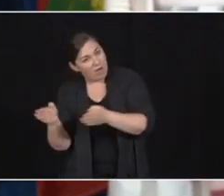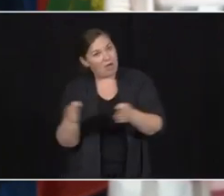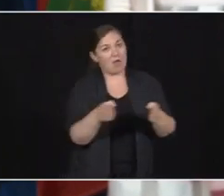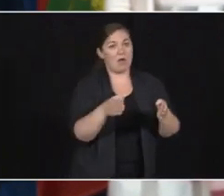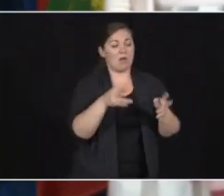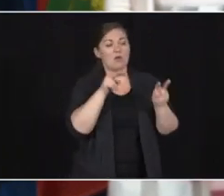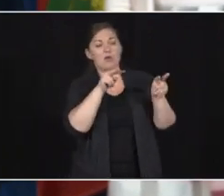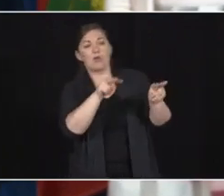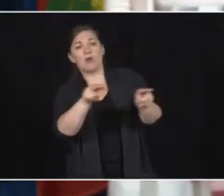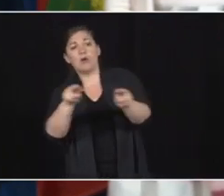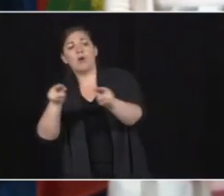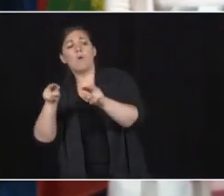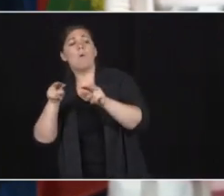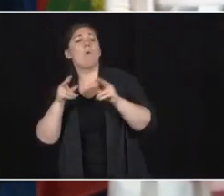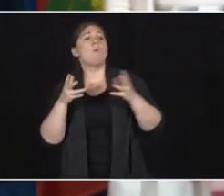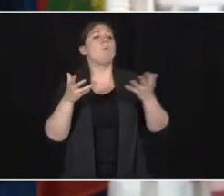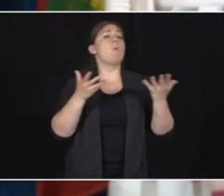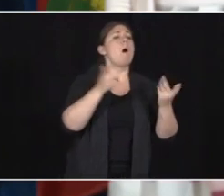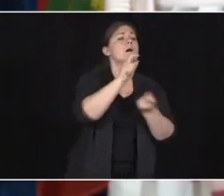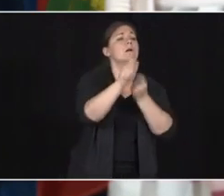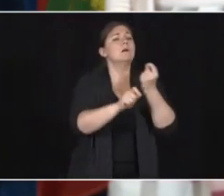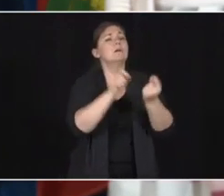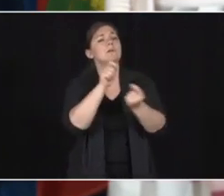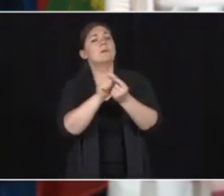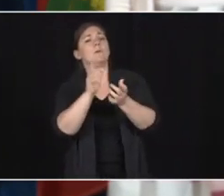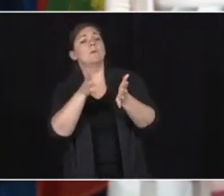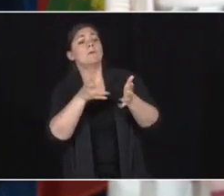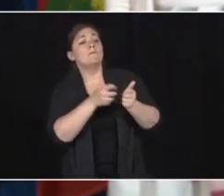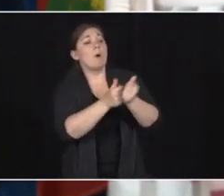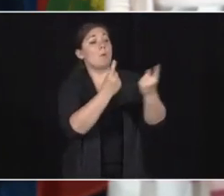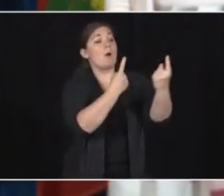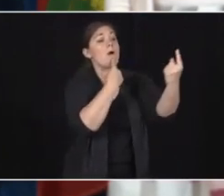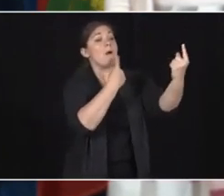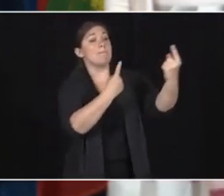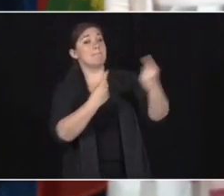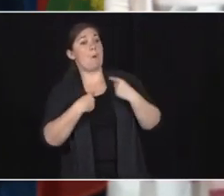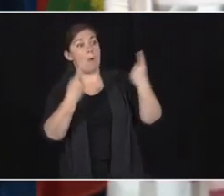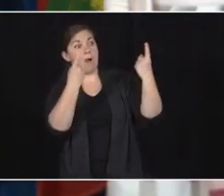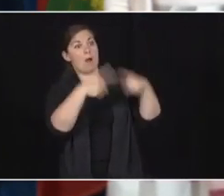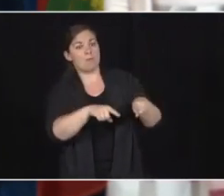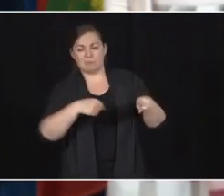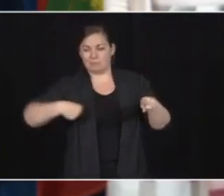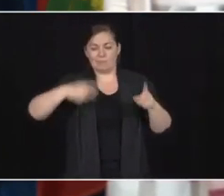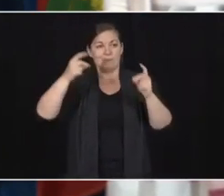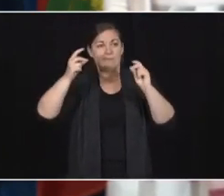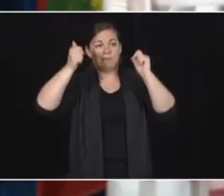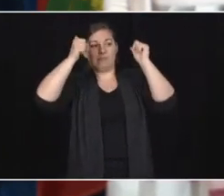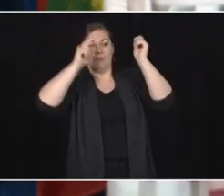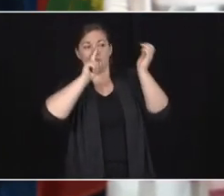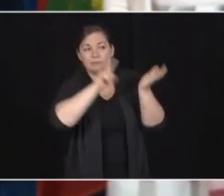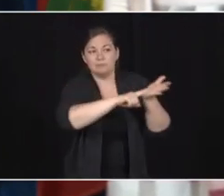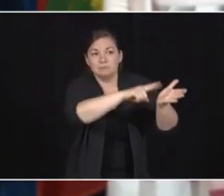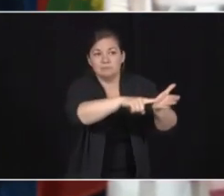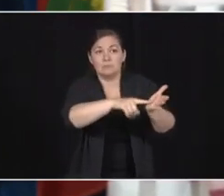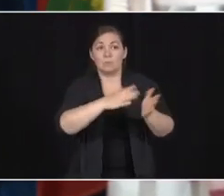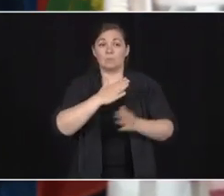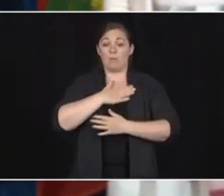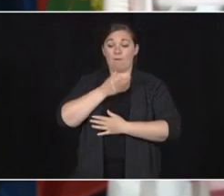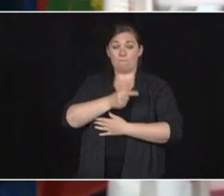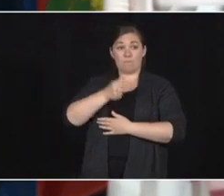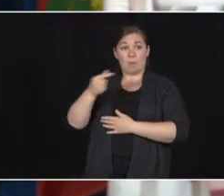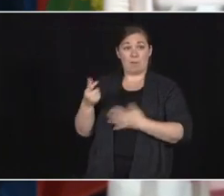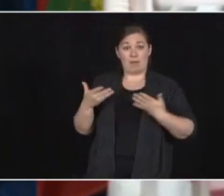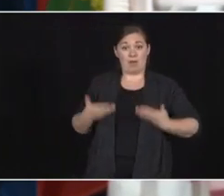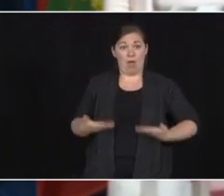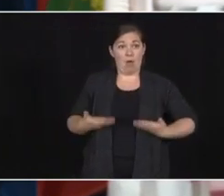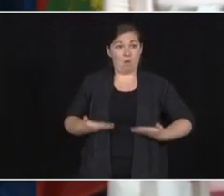the more precise incident reporting and inspections. That's how it changed. Our government was on the receiving of that end of